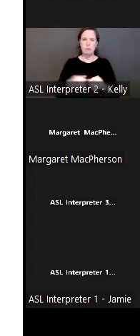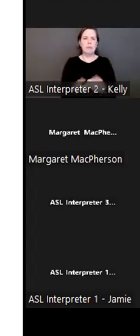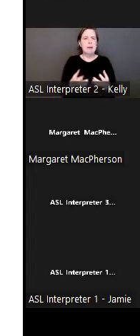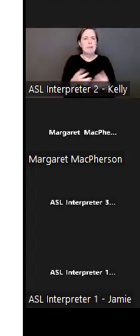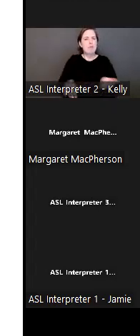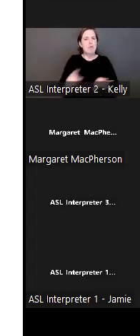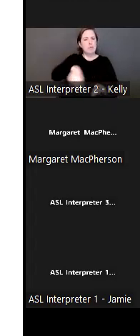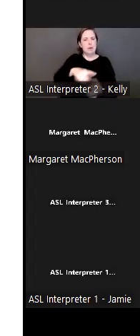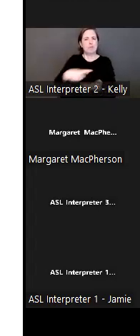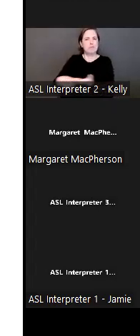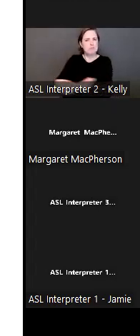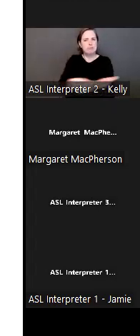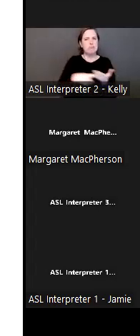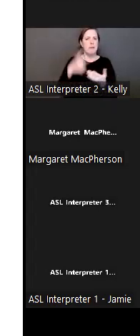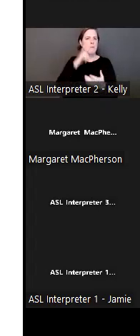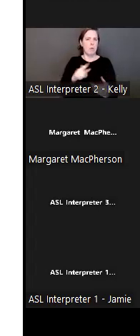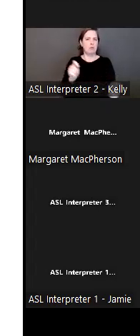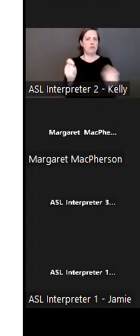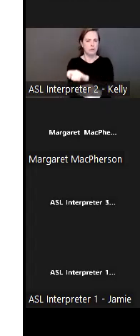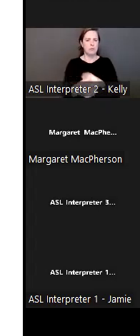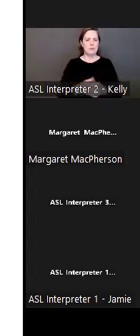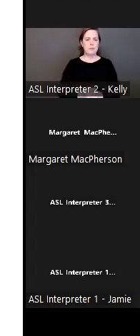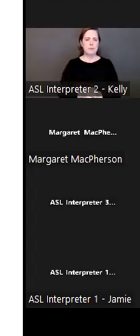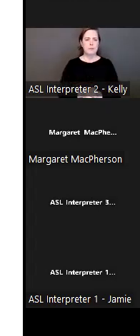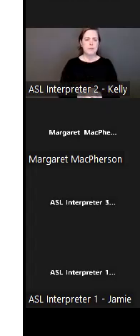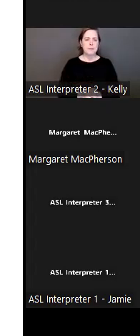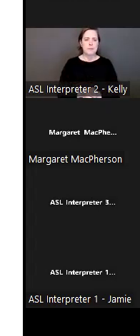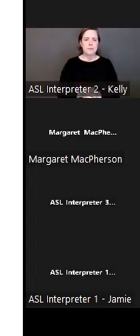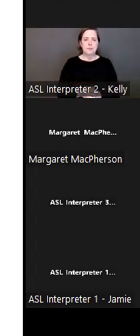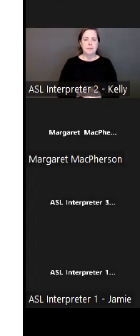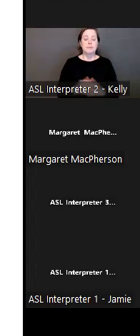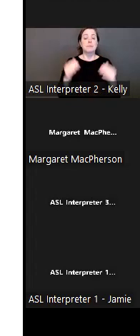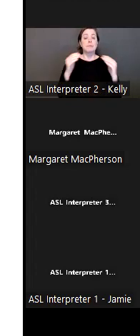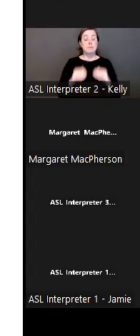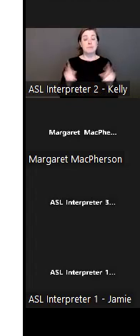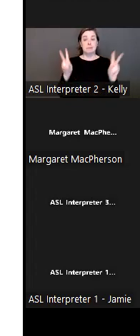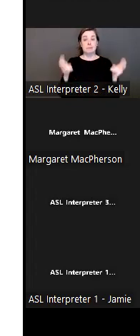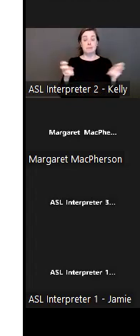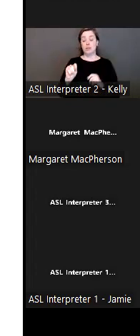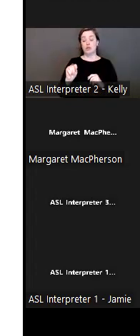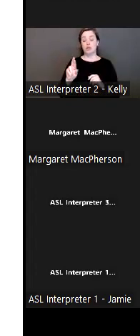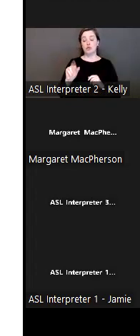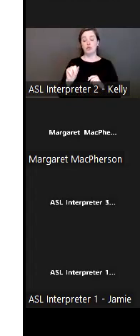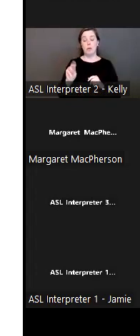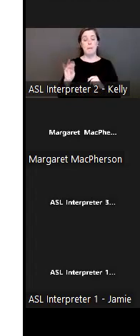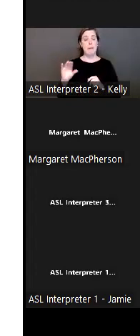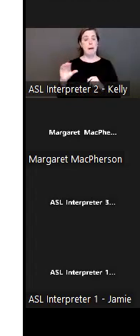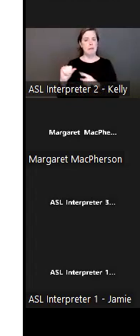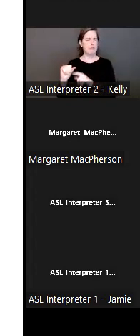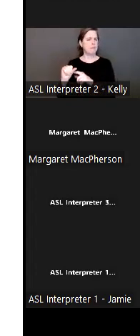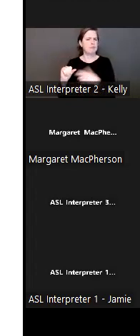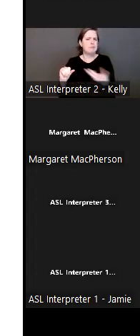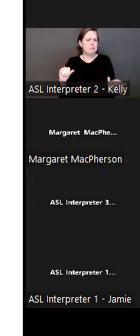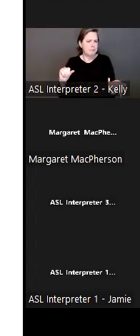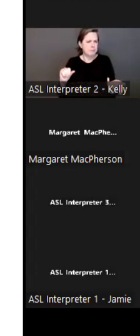change. So let's talk about being trauma informed. So what is trauma? Trauma is both the experience of, and